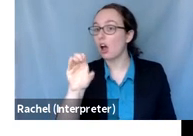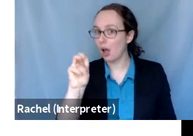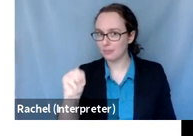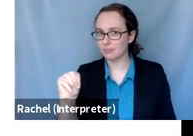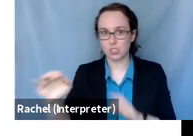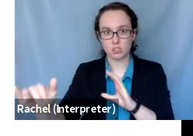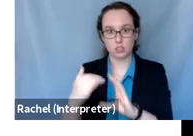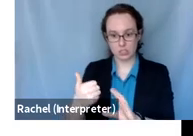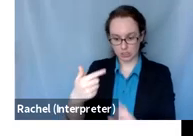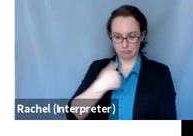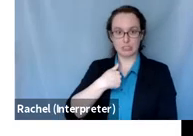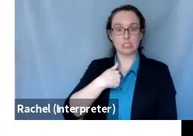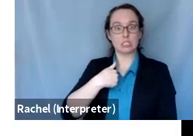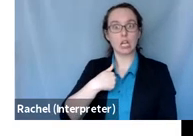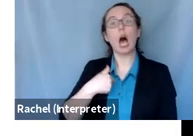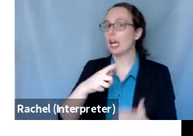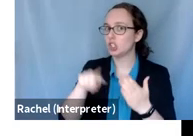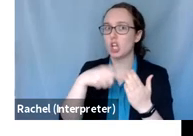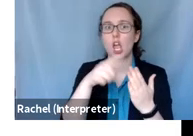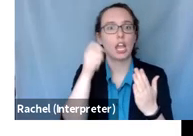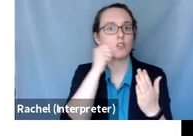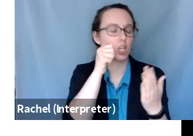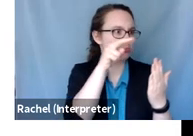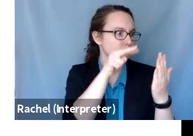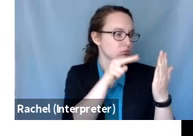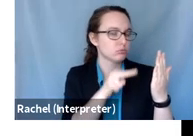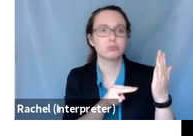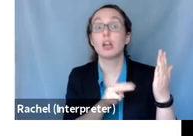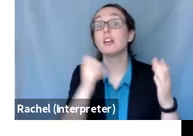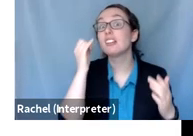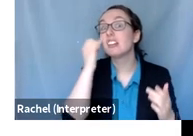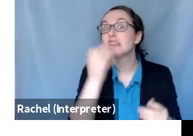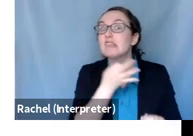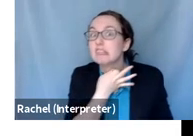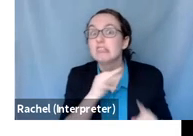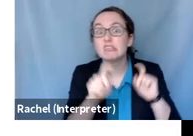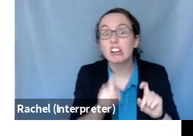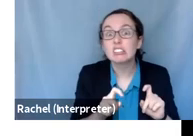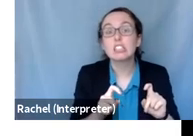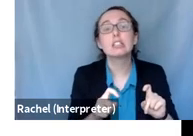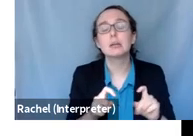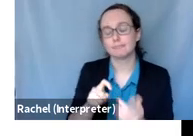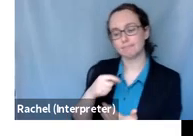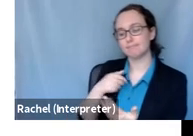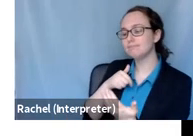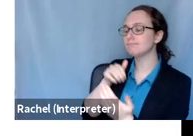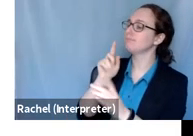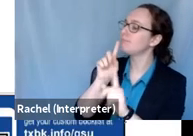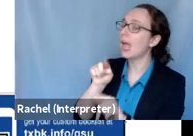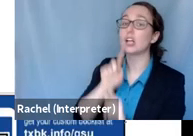have questions or concerns on anything, hit that up and I'll either get you the answer or get you the people that can answer it for you.